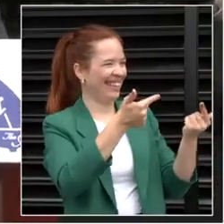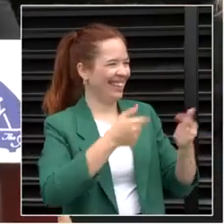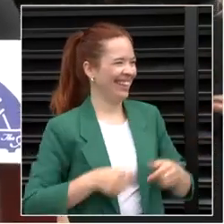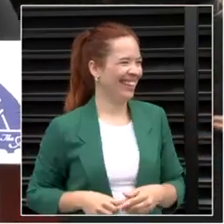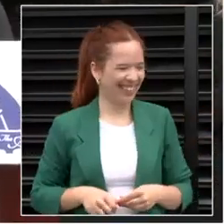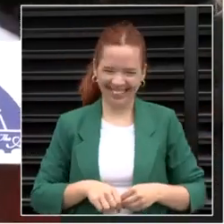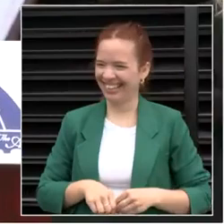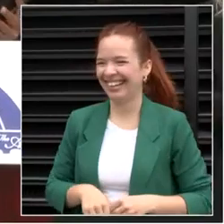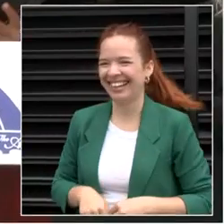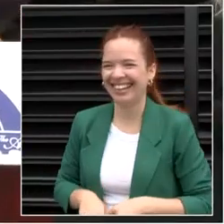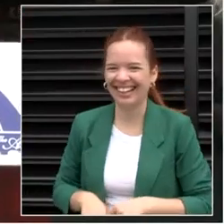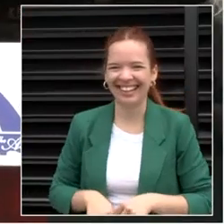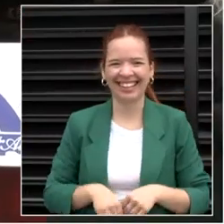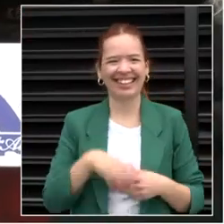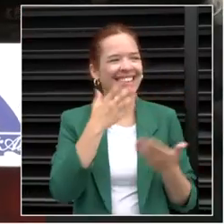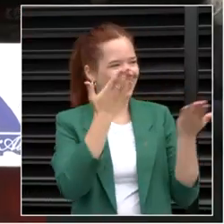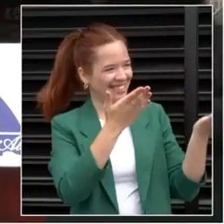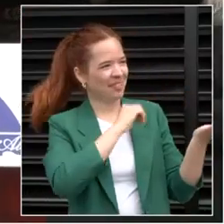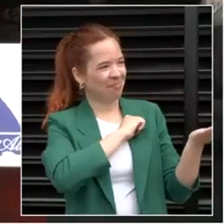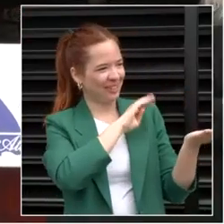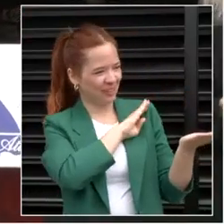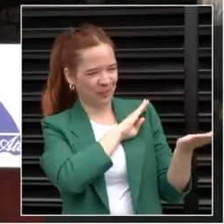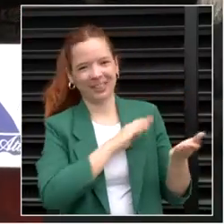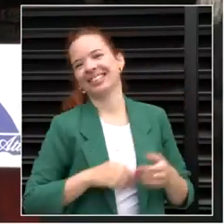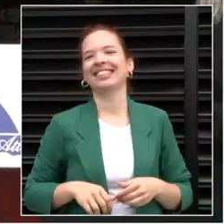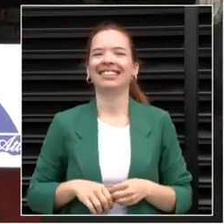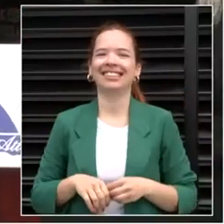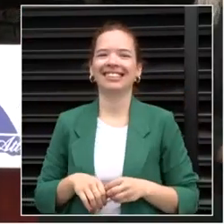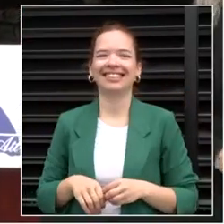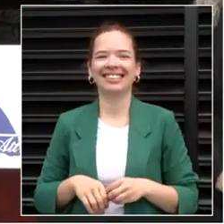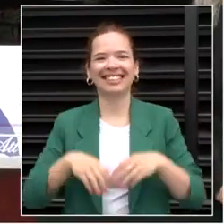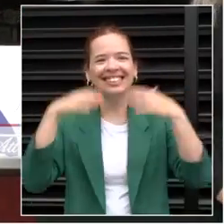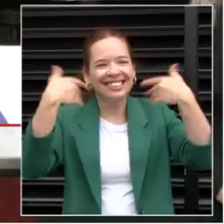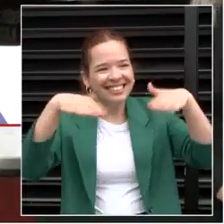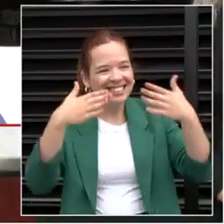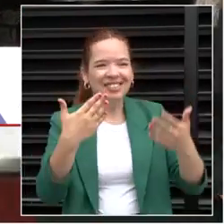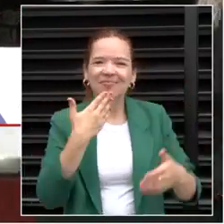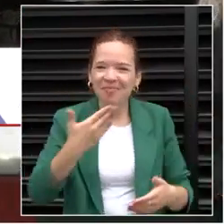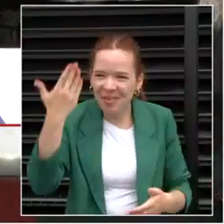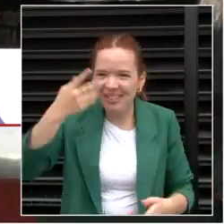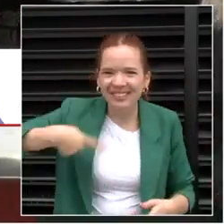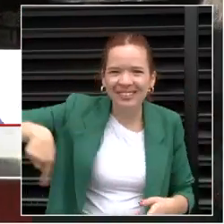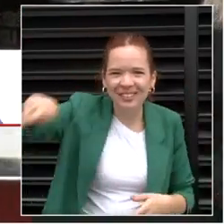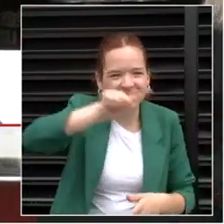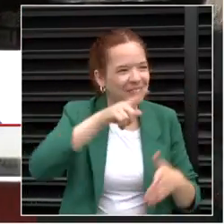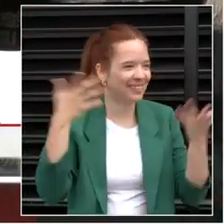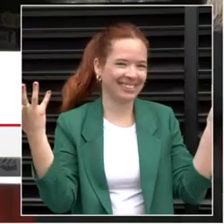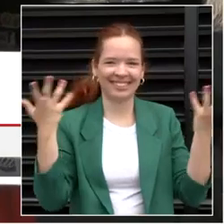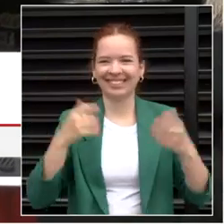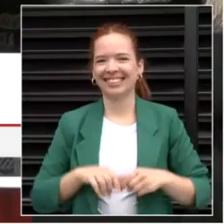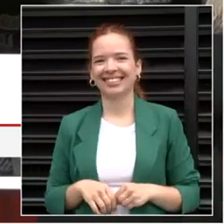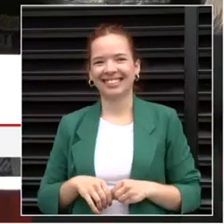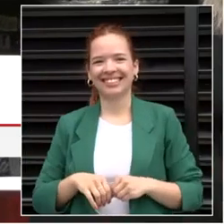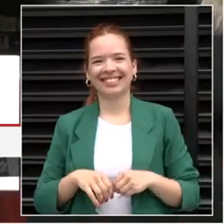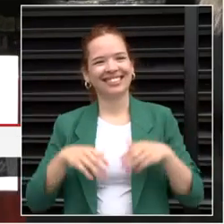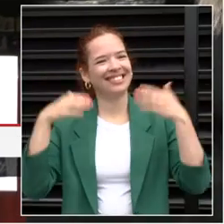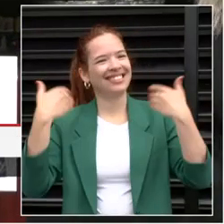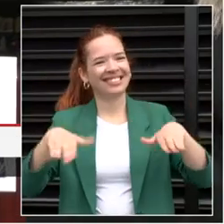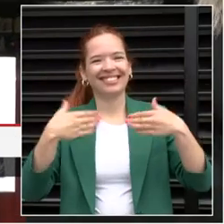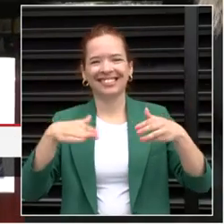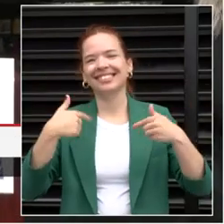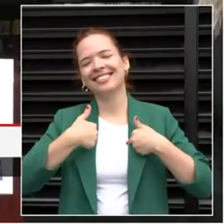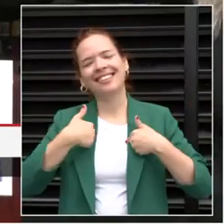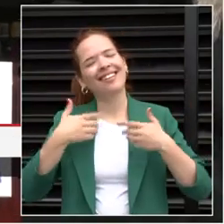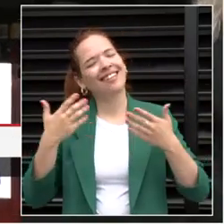Thank you. Well, good morning, everybody. I am very happy to be here. I'm